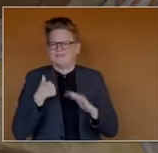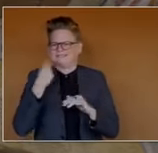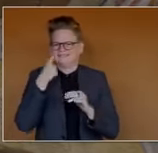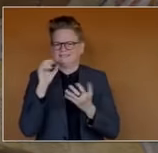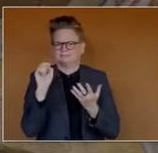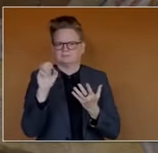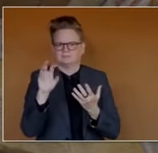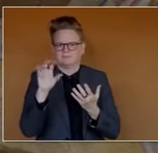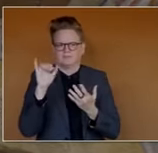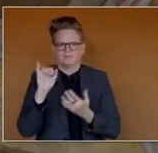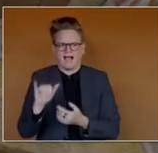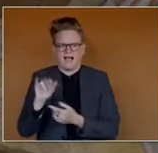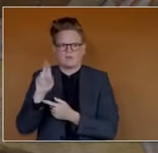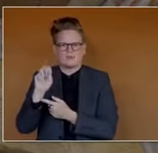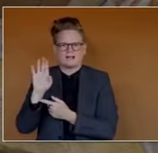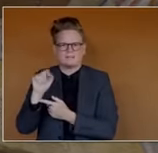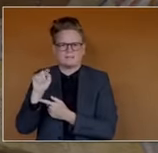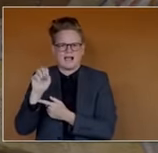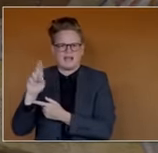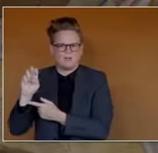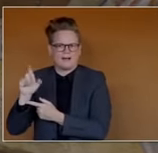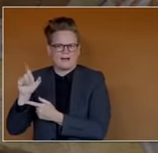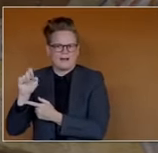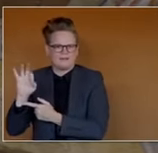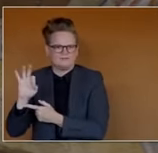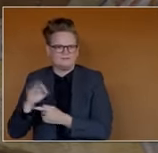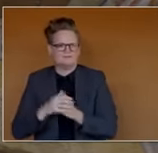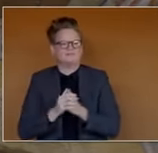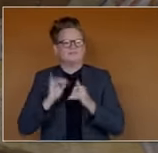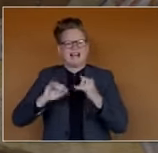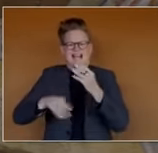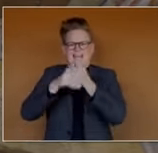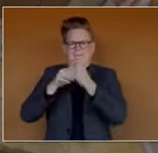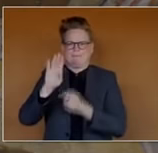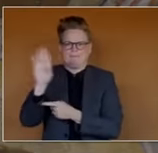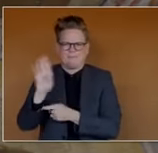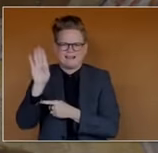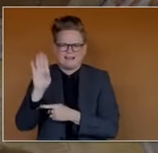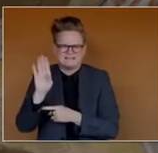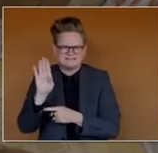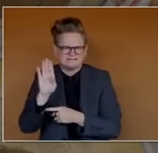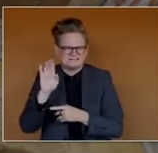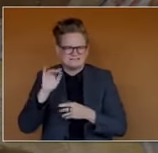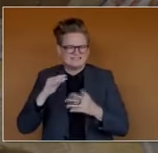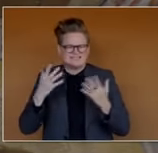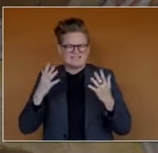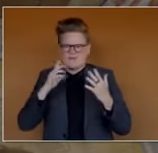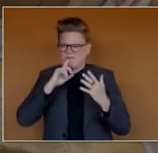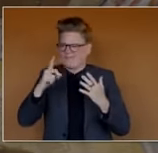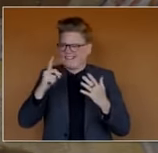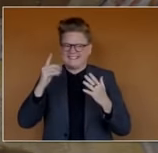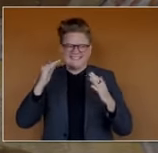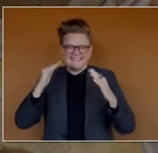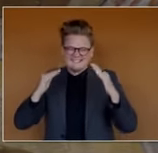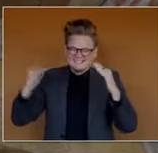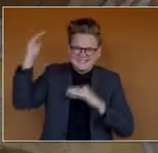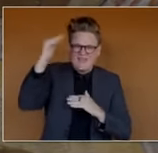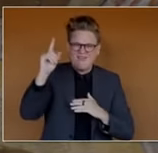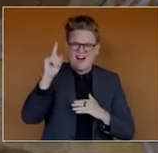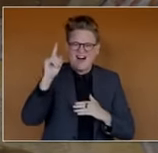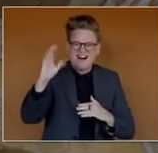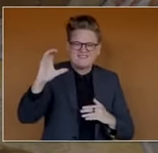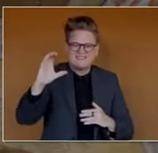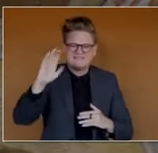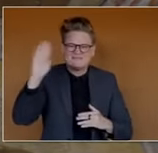$26.6 billion. That's why it's over $100 billion comeback plan that comes from the federal government. Those